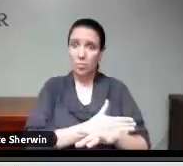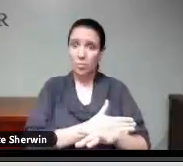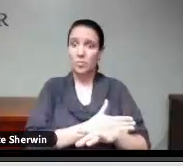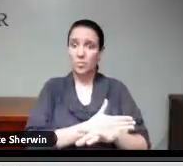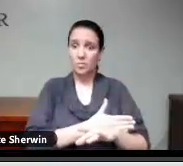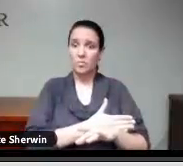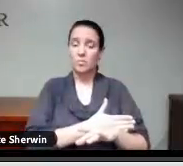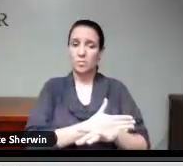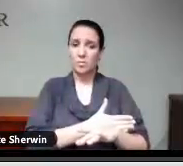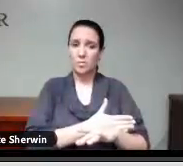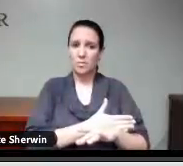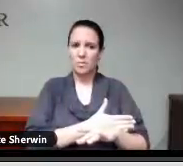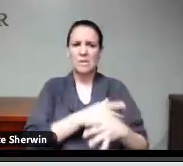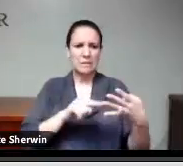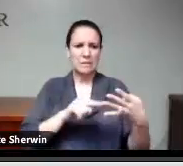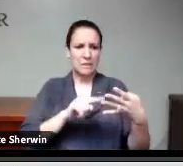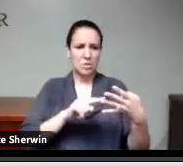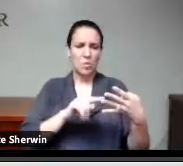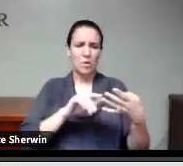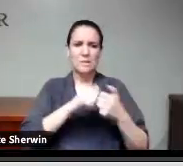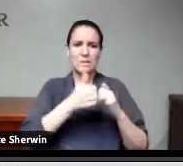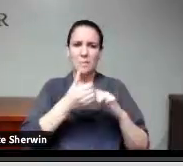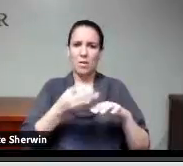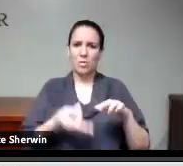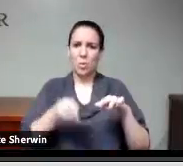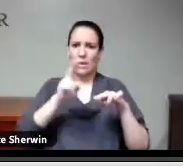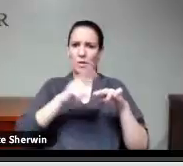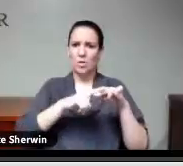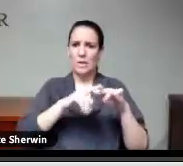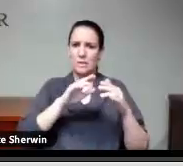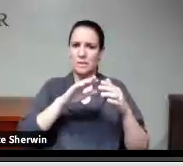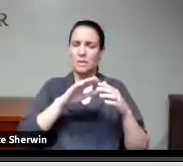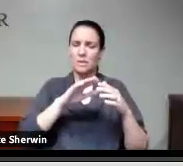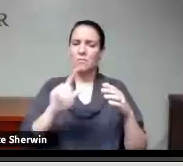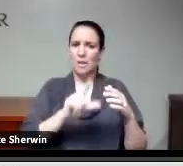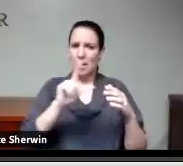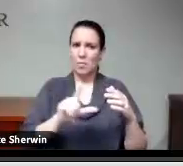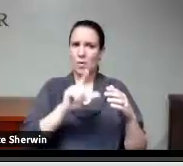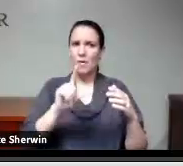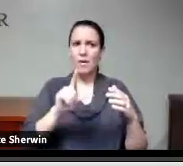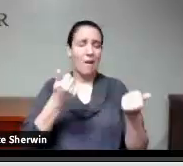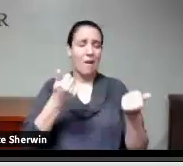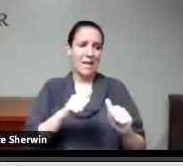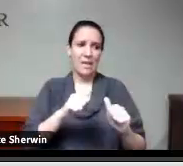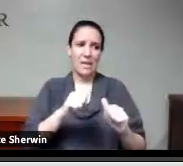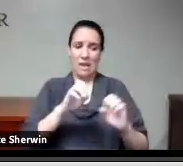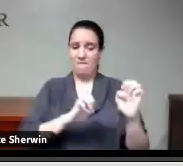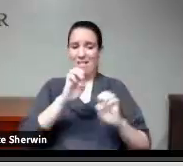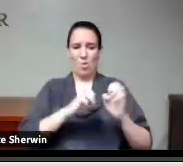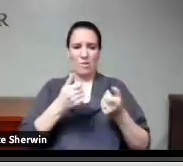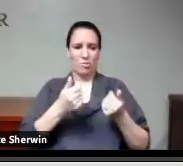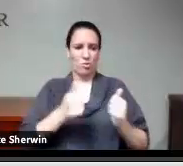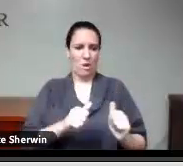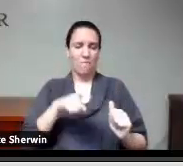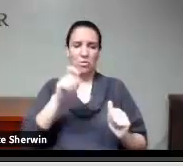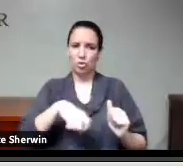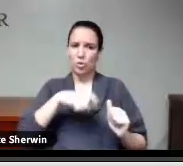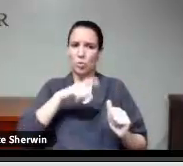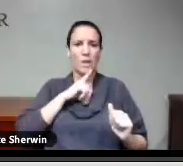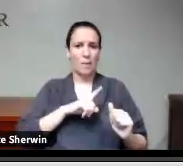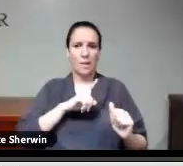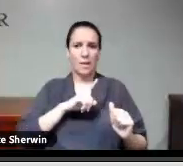really about building organizational capacity. Any evaluation effort should take into consideration the